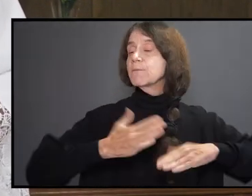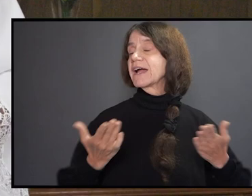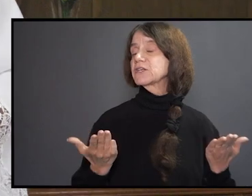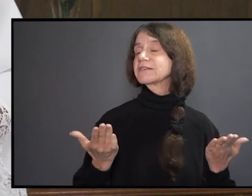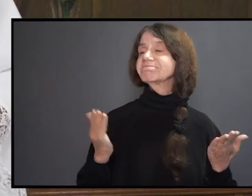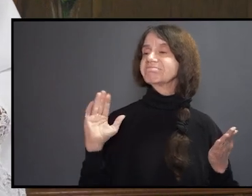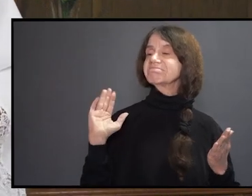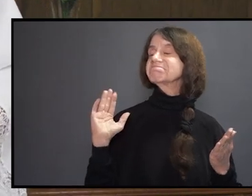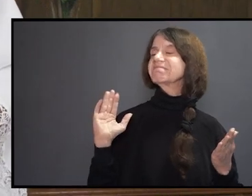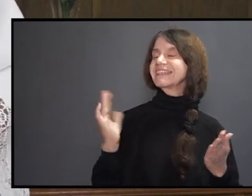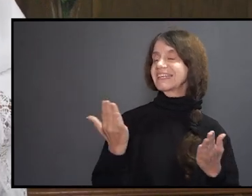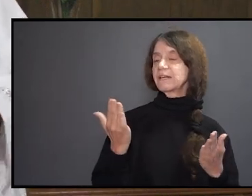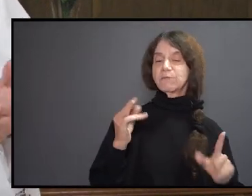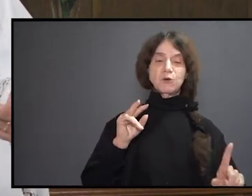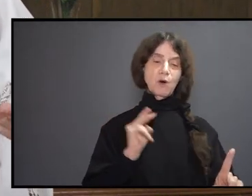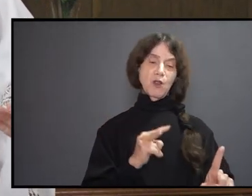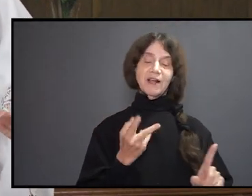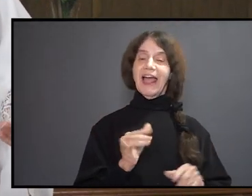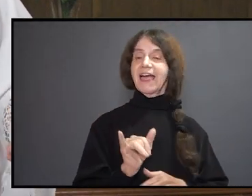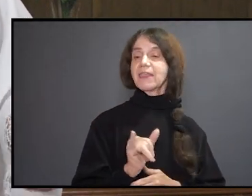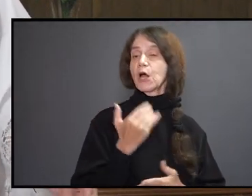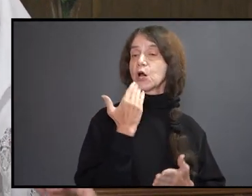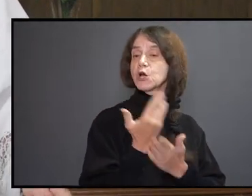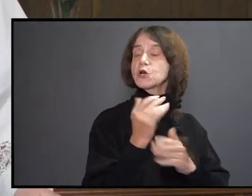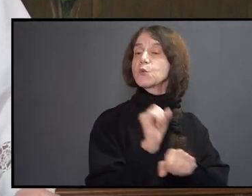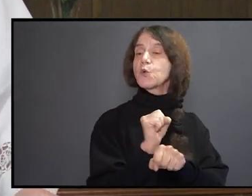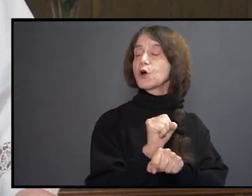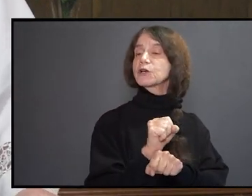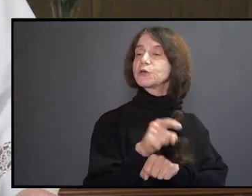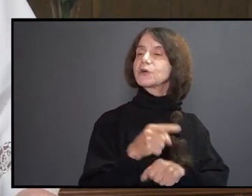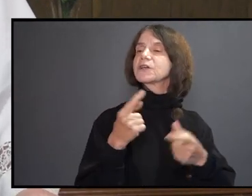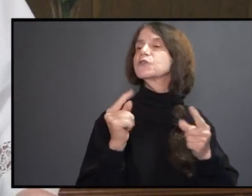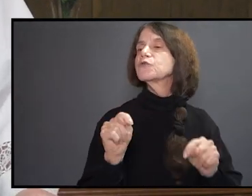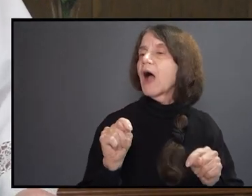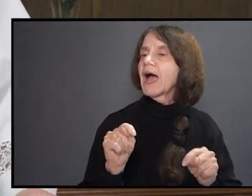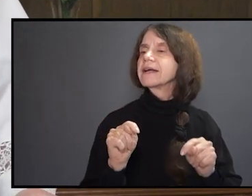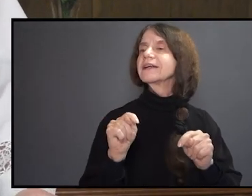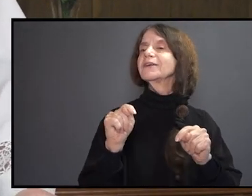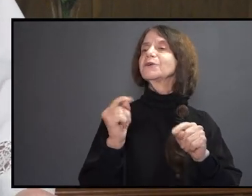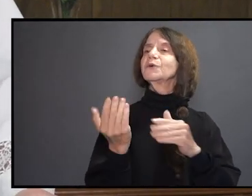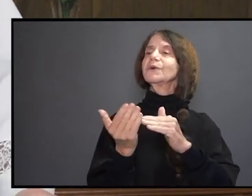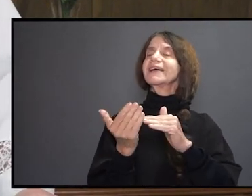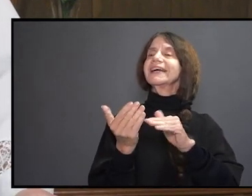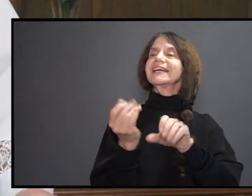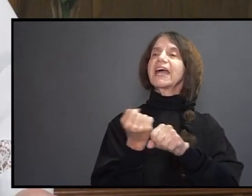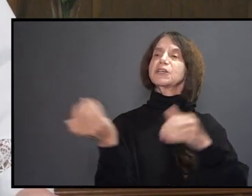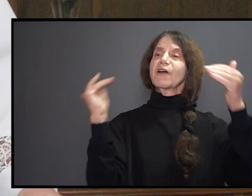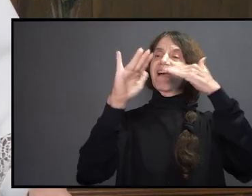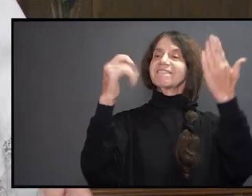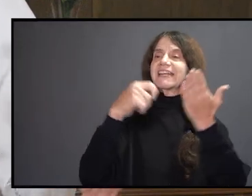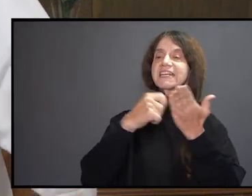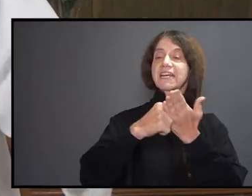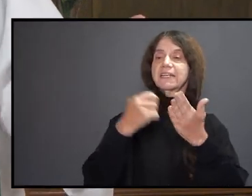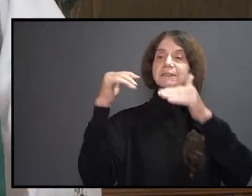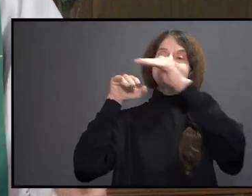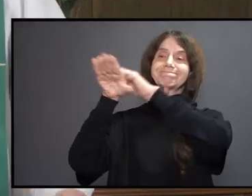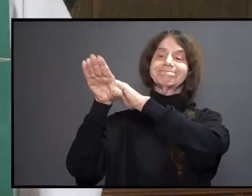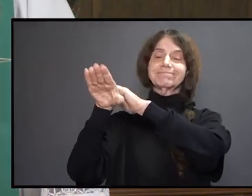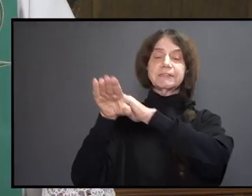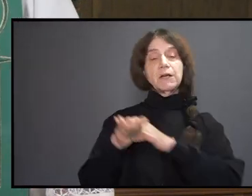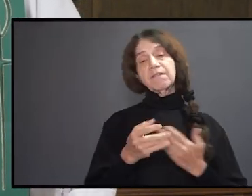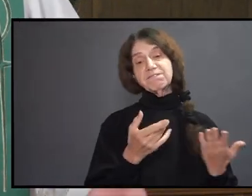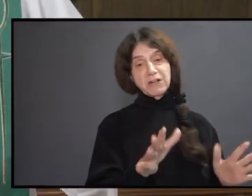get perceived as a great work that people can try to enter heaven by doing. Well, at least he